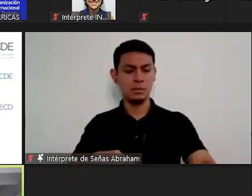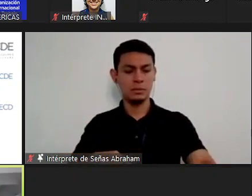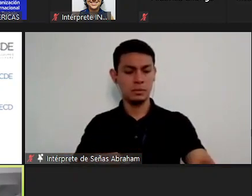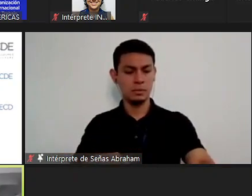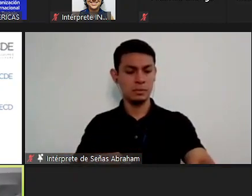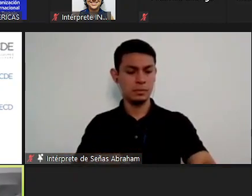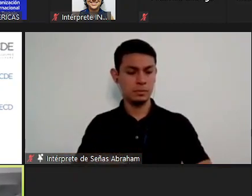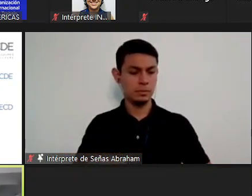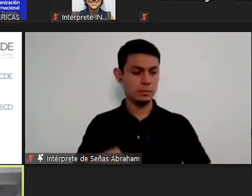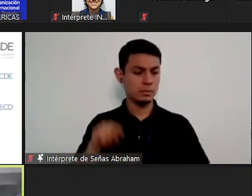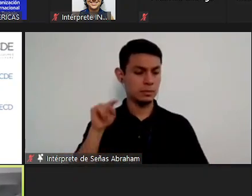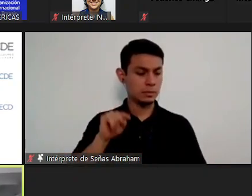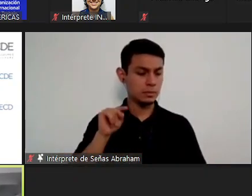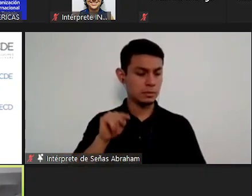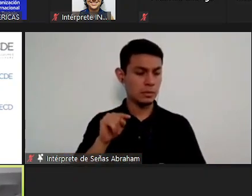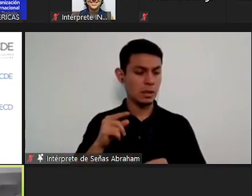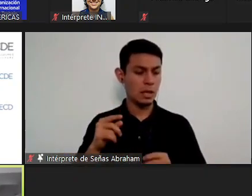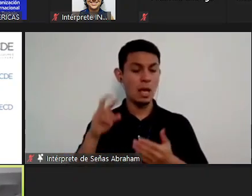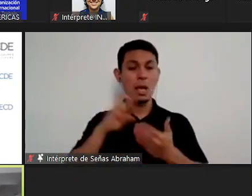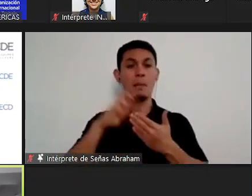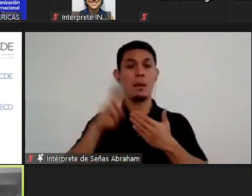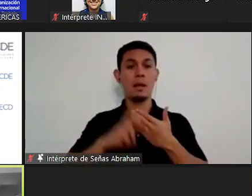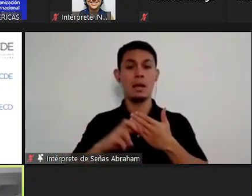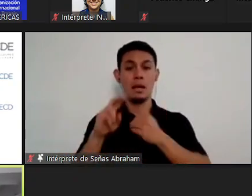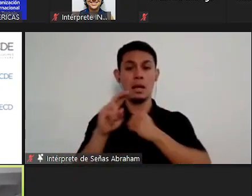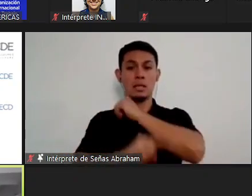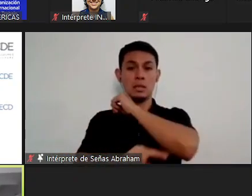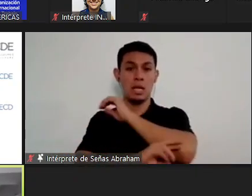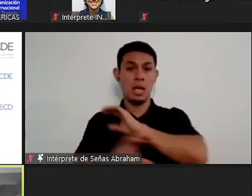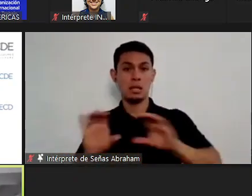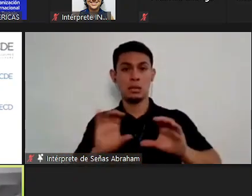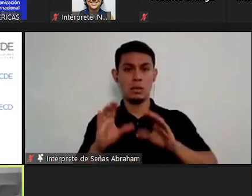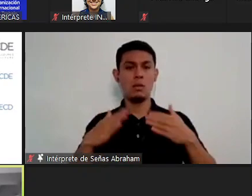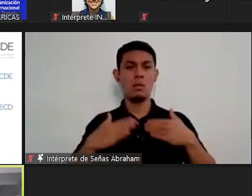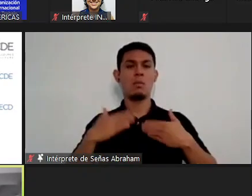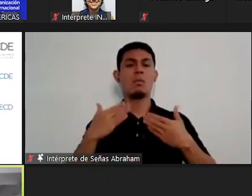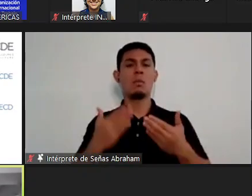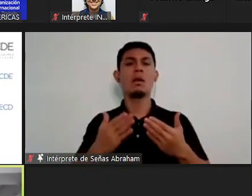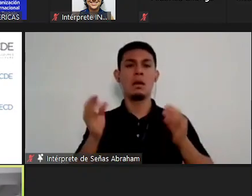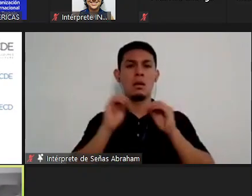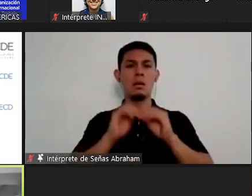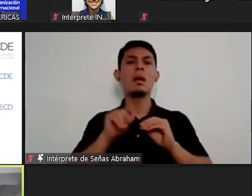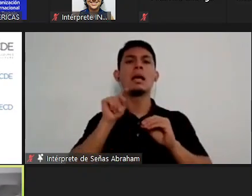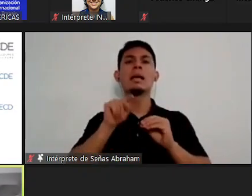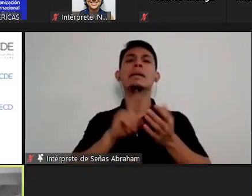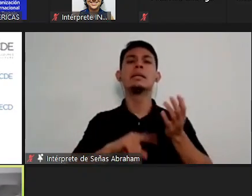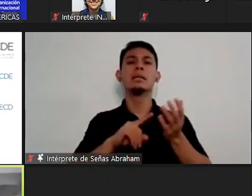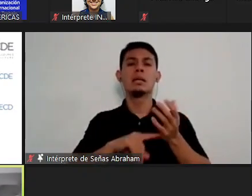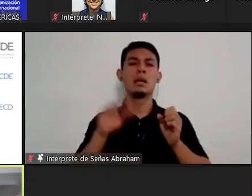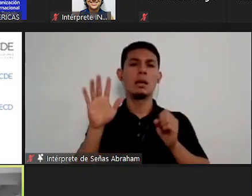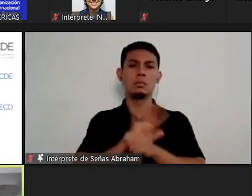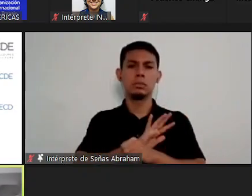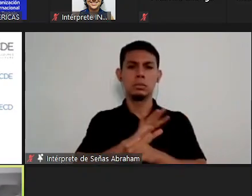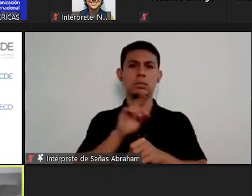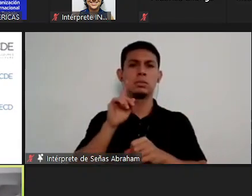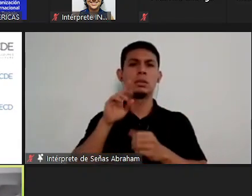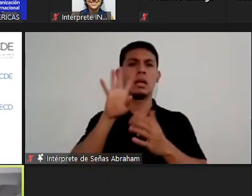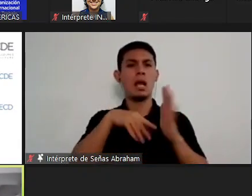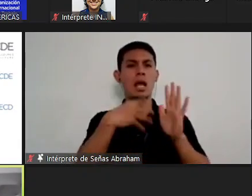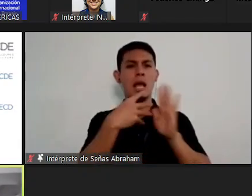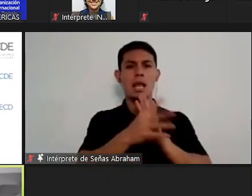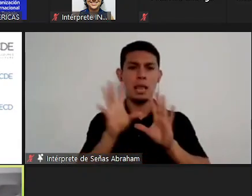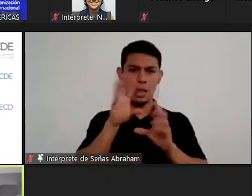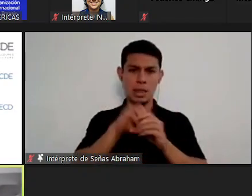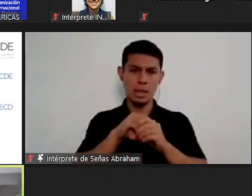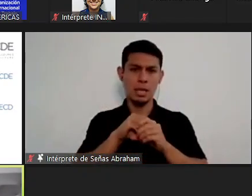businesses and human rights the implementation of the national action plan can be a platform to guide them